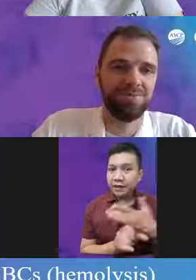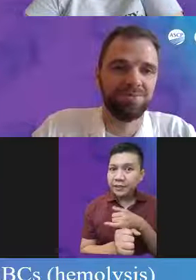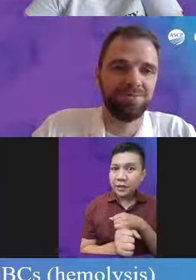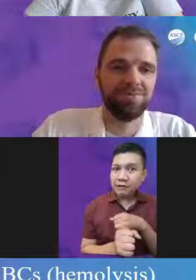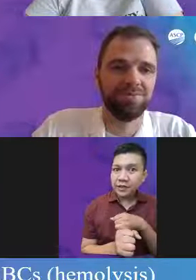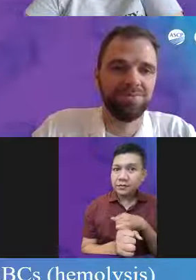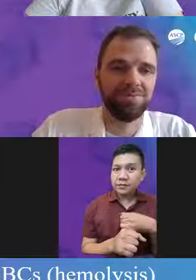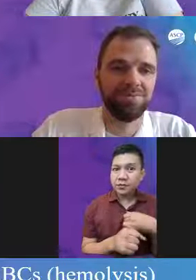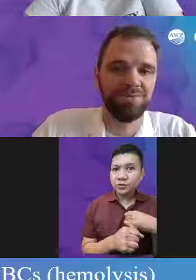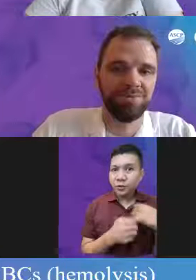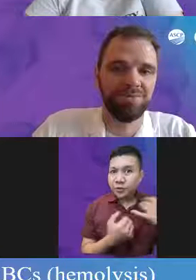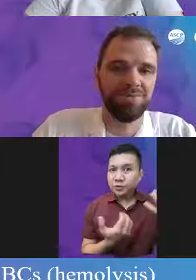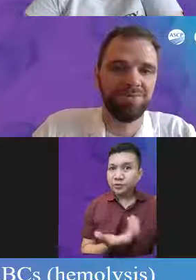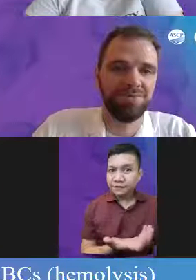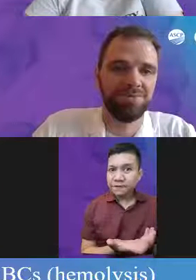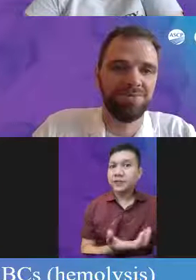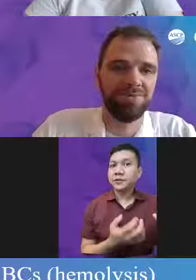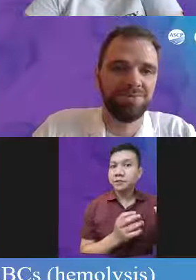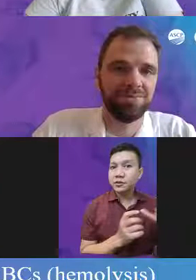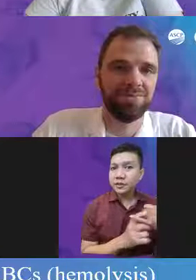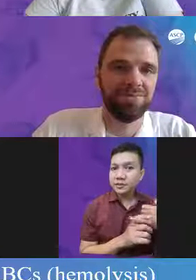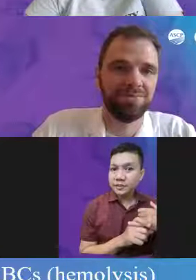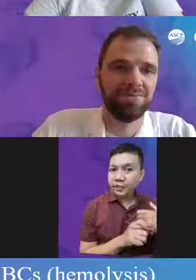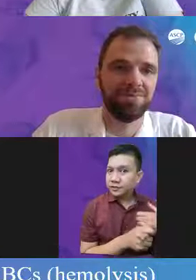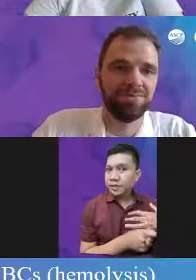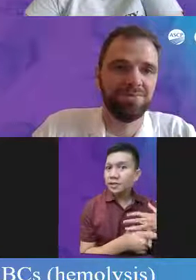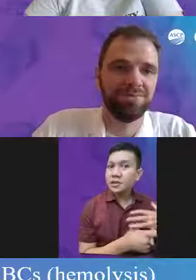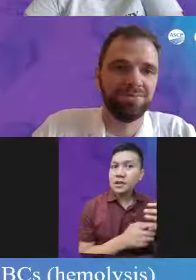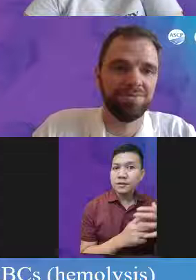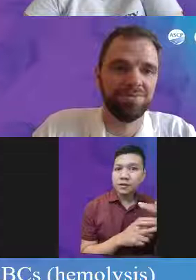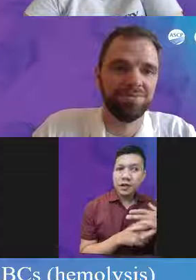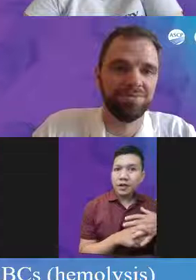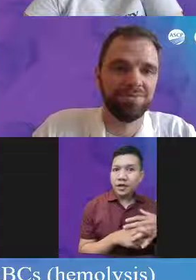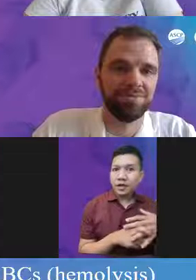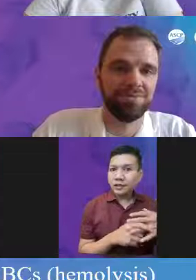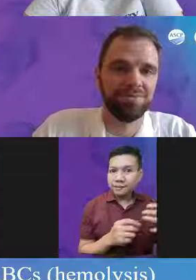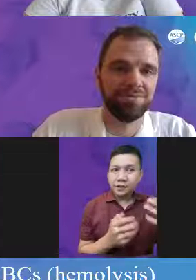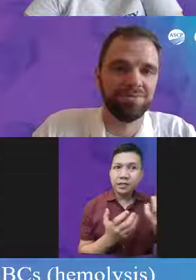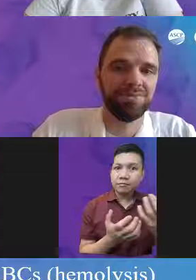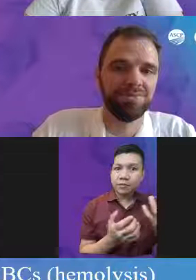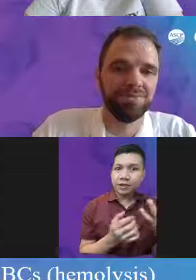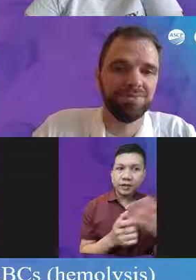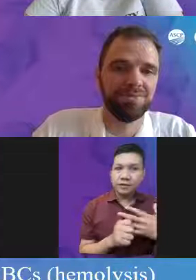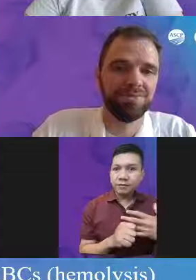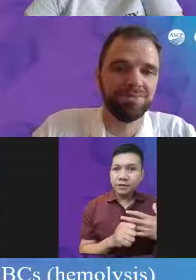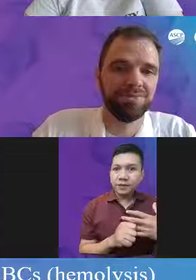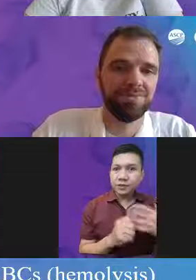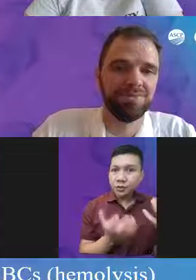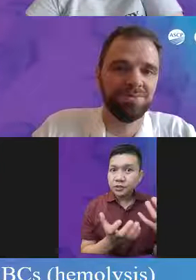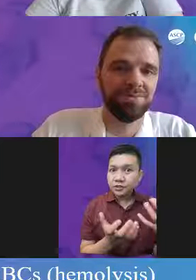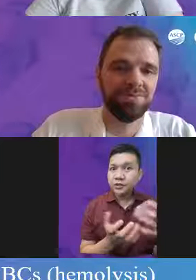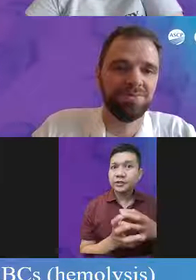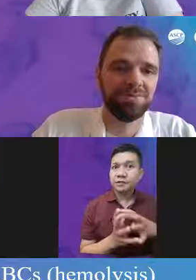it's a hereditary, structural defect, with whether it's a cytoskeleton or a defect in